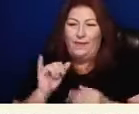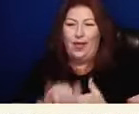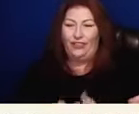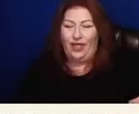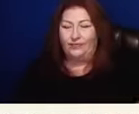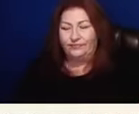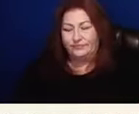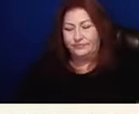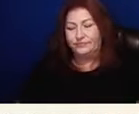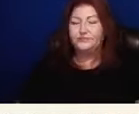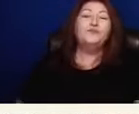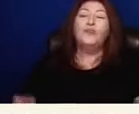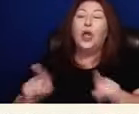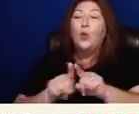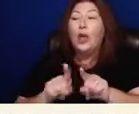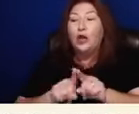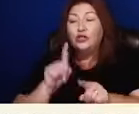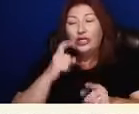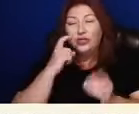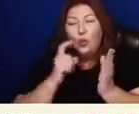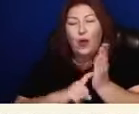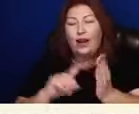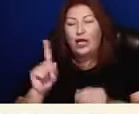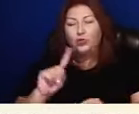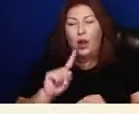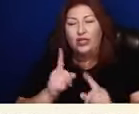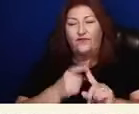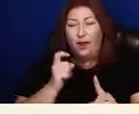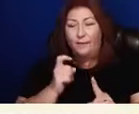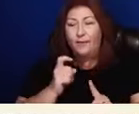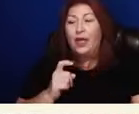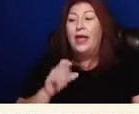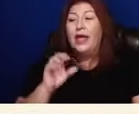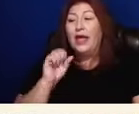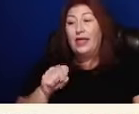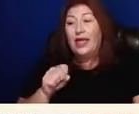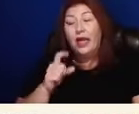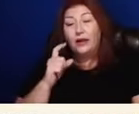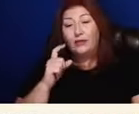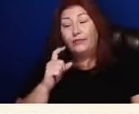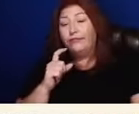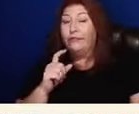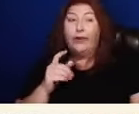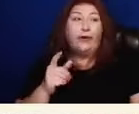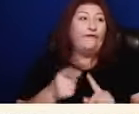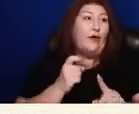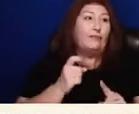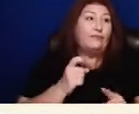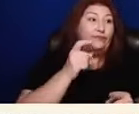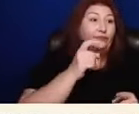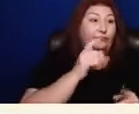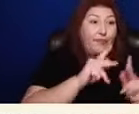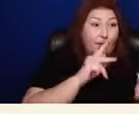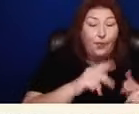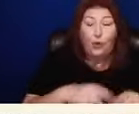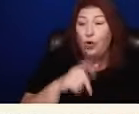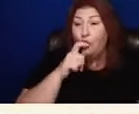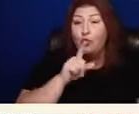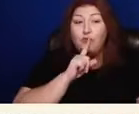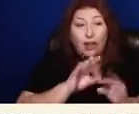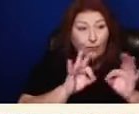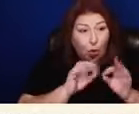So we also need to recognize where that comes from. Like I said, it can come from three primary places. It can come from society. It can come from people who are really important